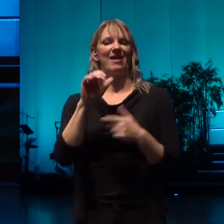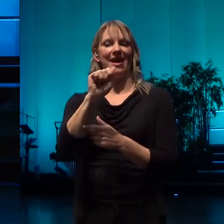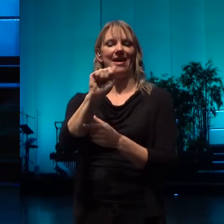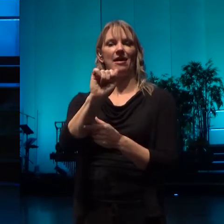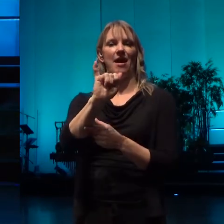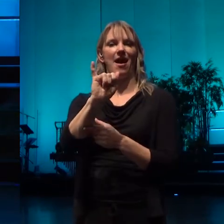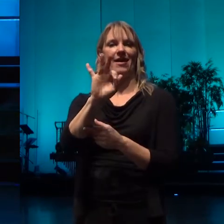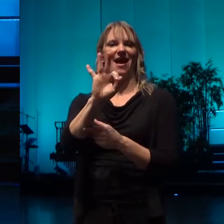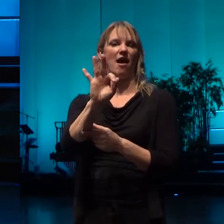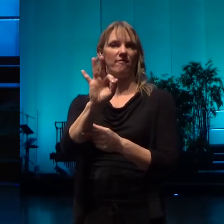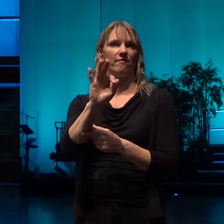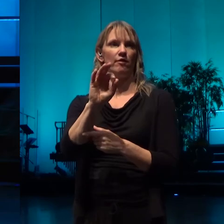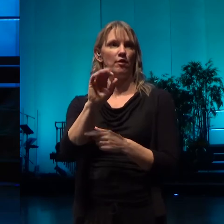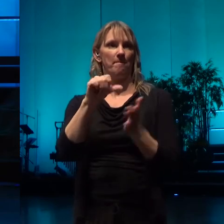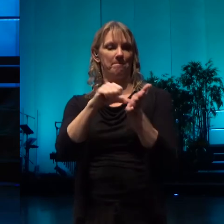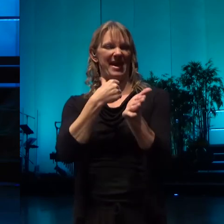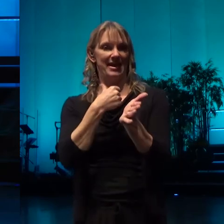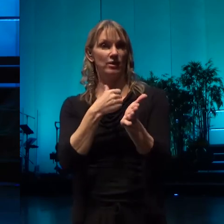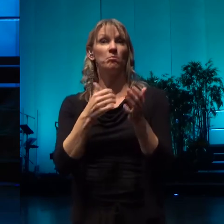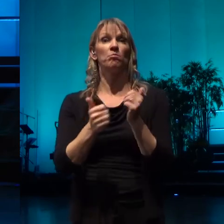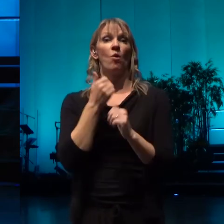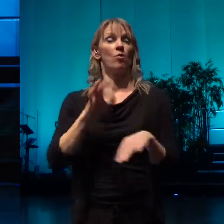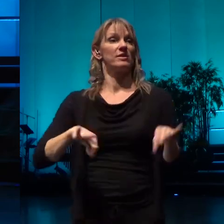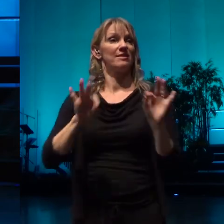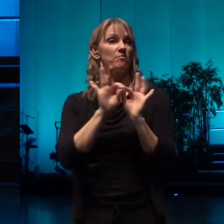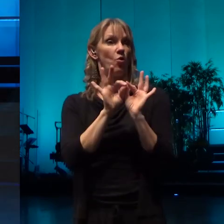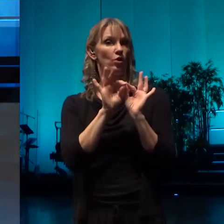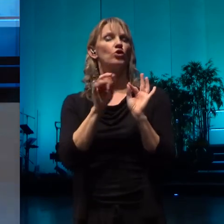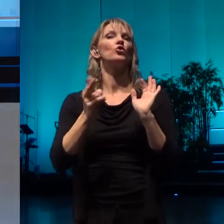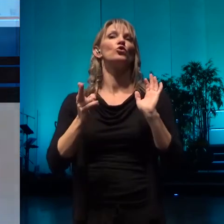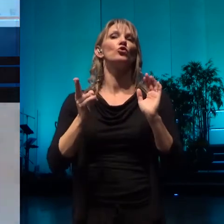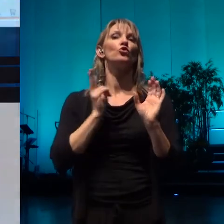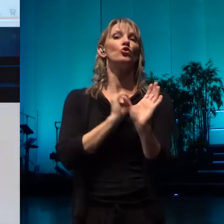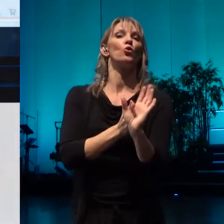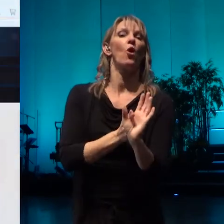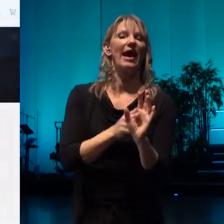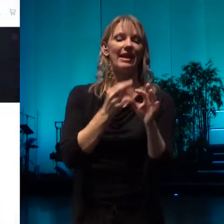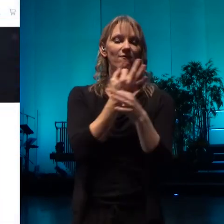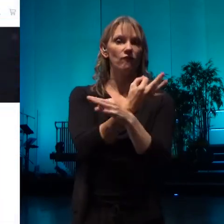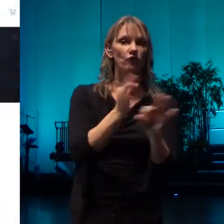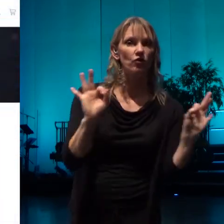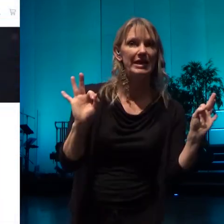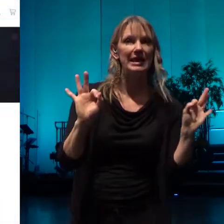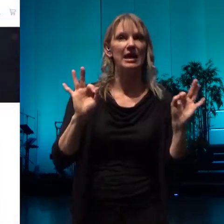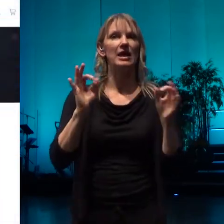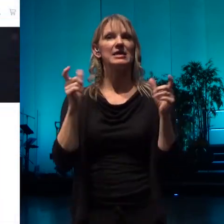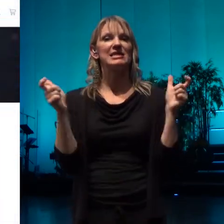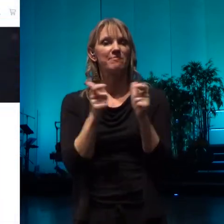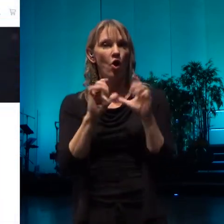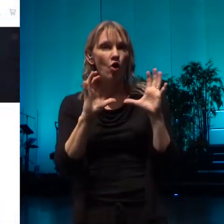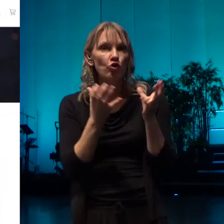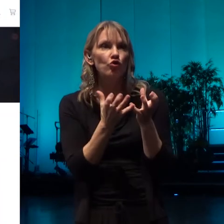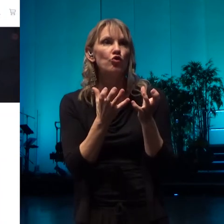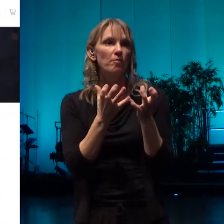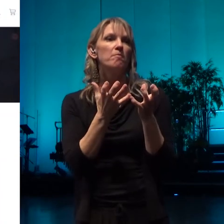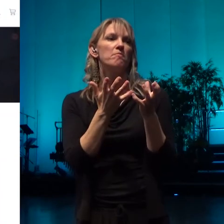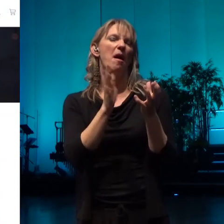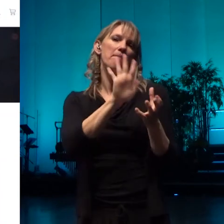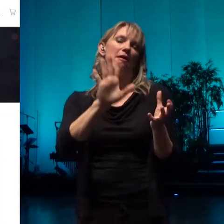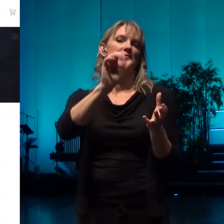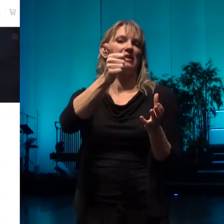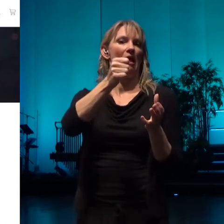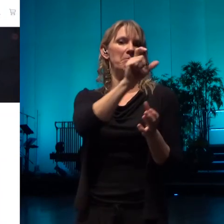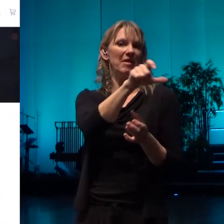page. And the most important thing you can do is you can join a free small group, just 10 people or so. They're